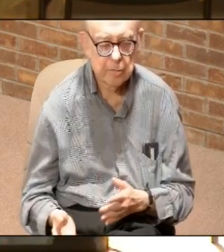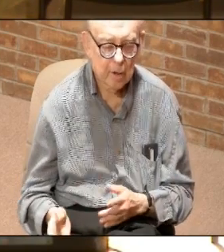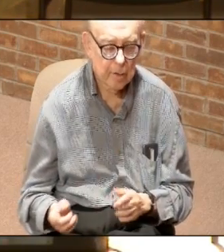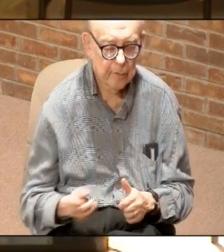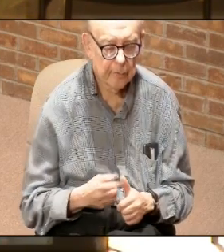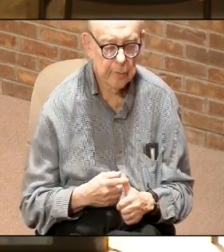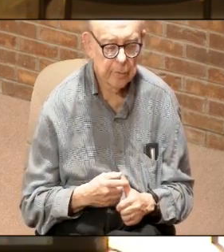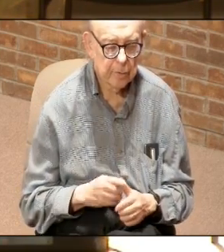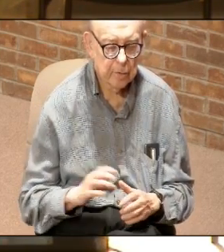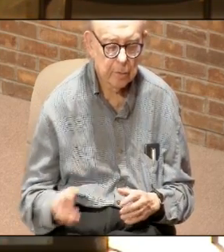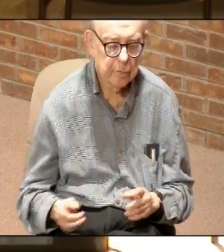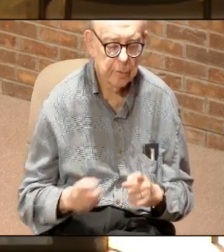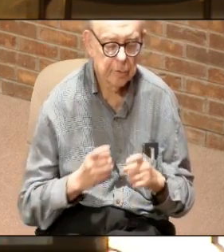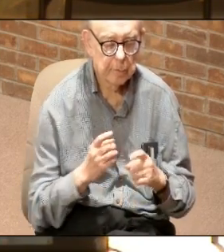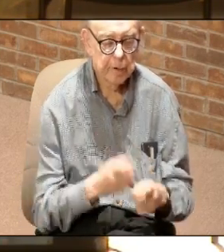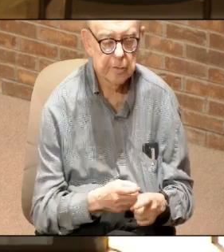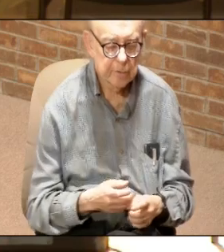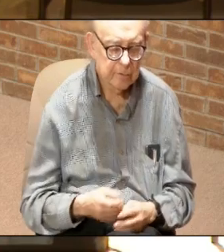presents.